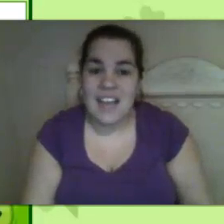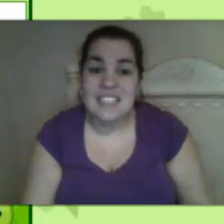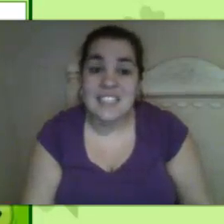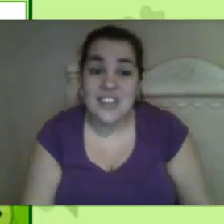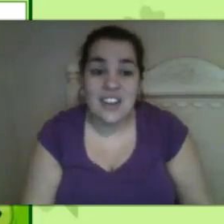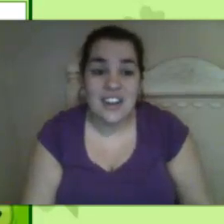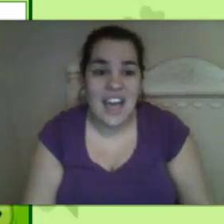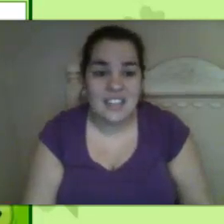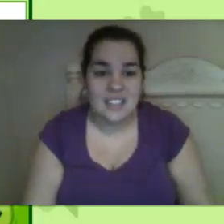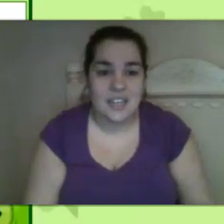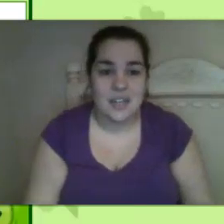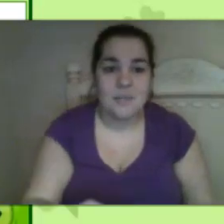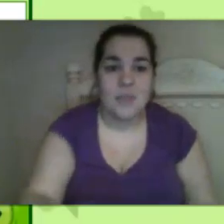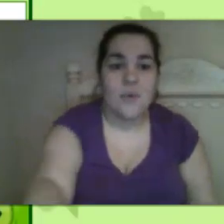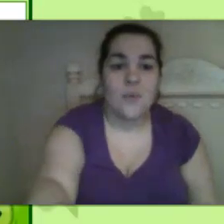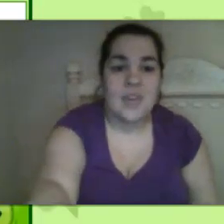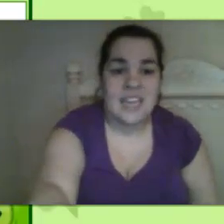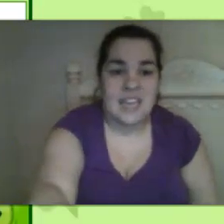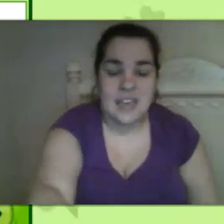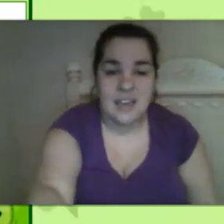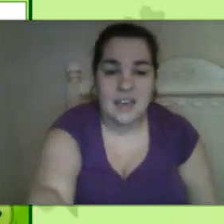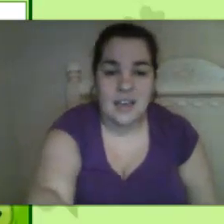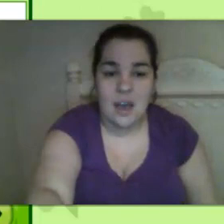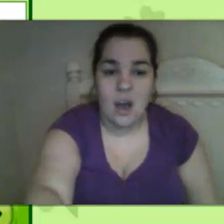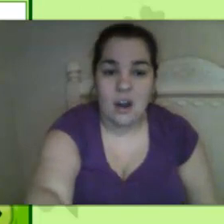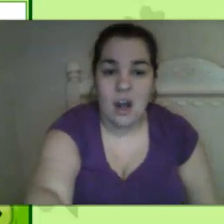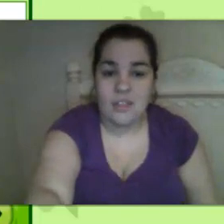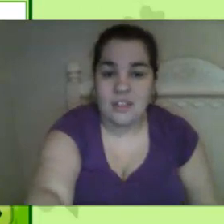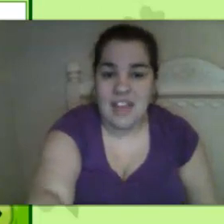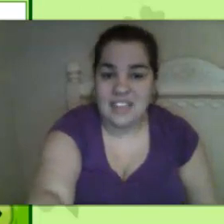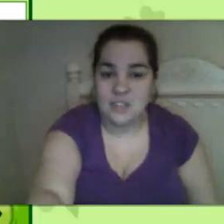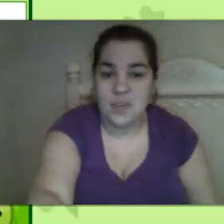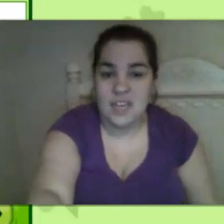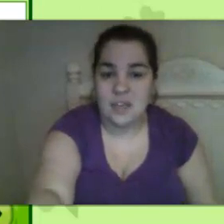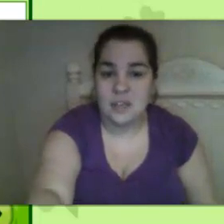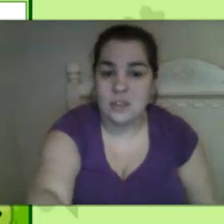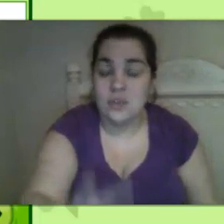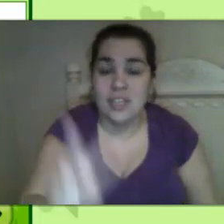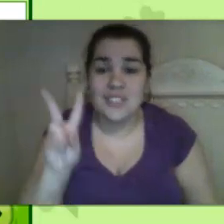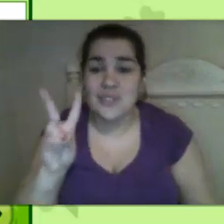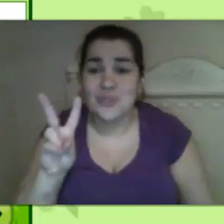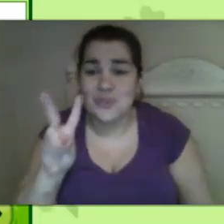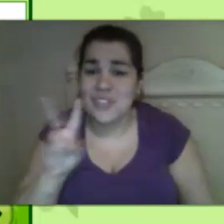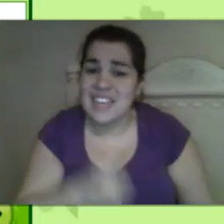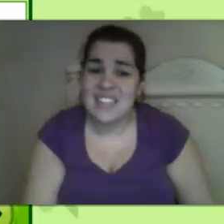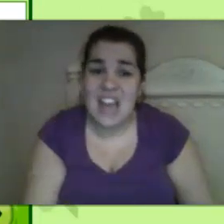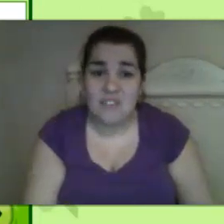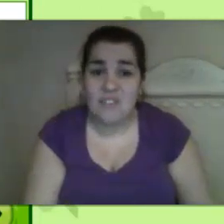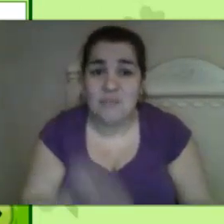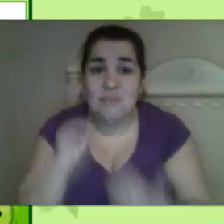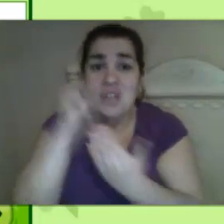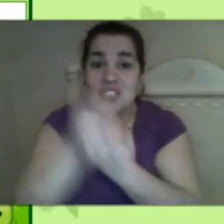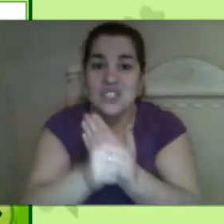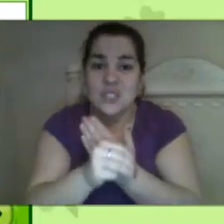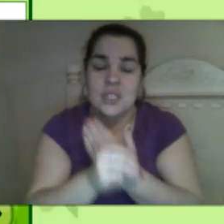All right, guys, let's look at our calendar. We are on the last week. There's only 2 days left